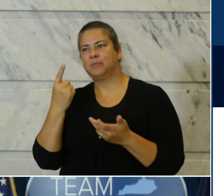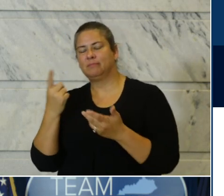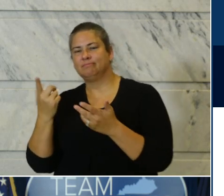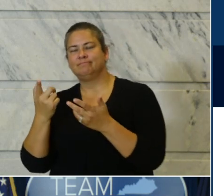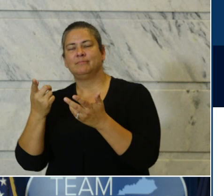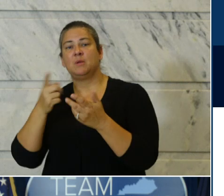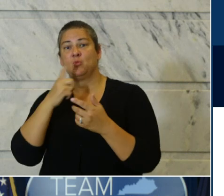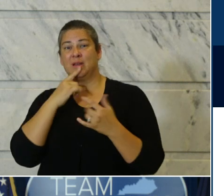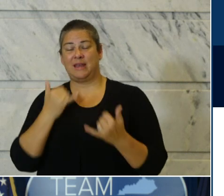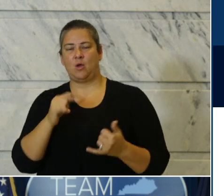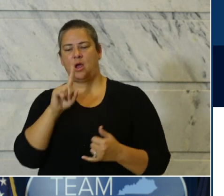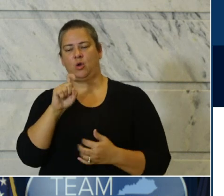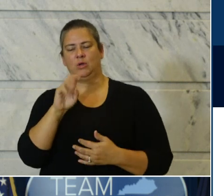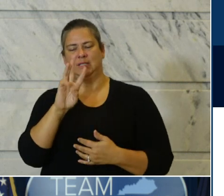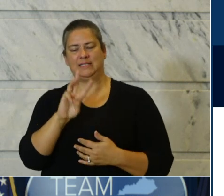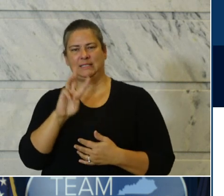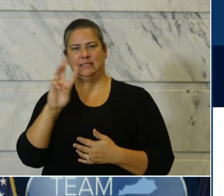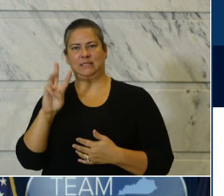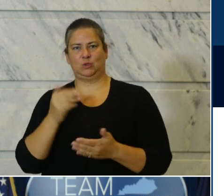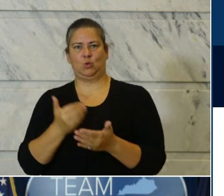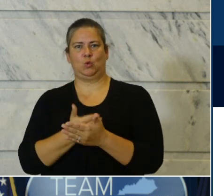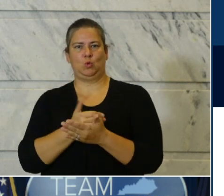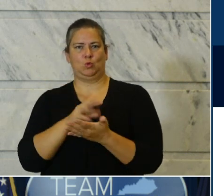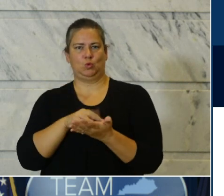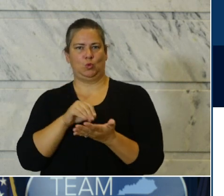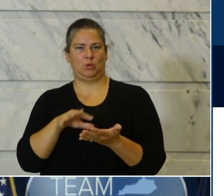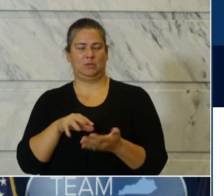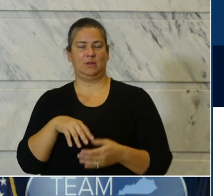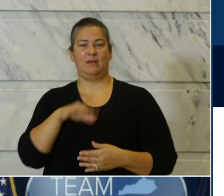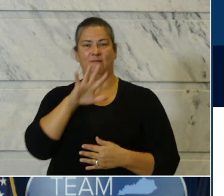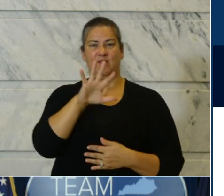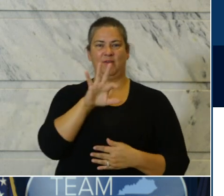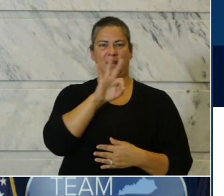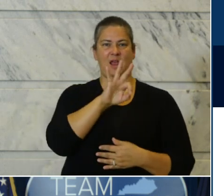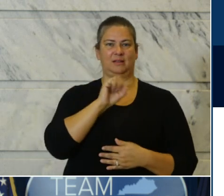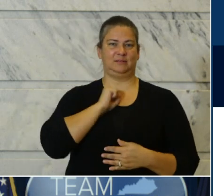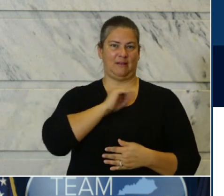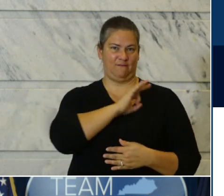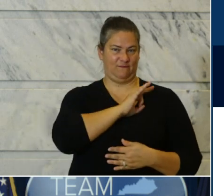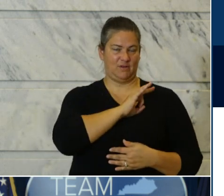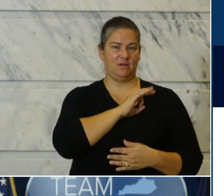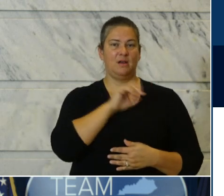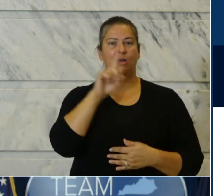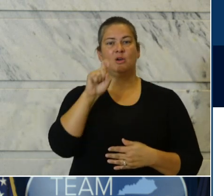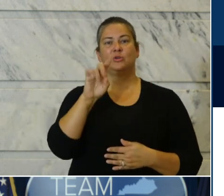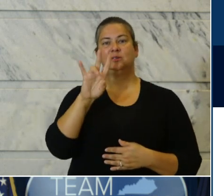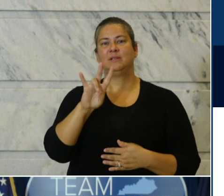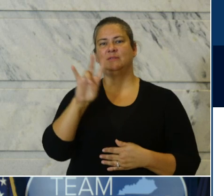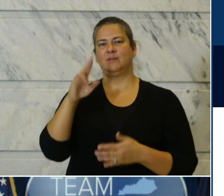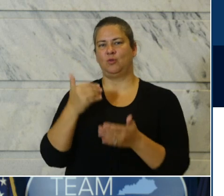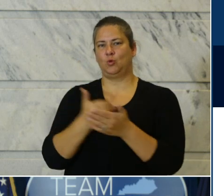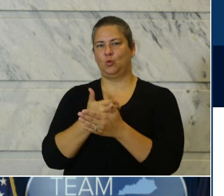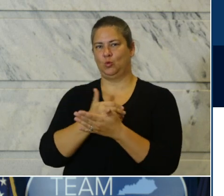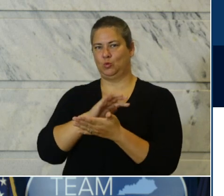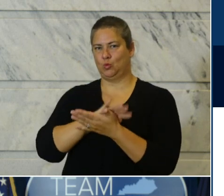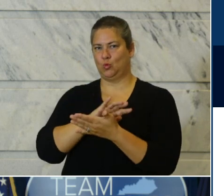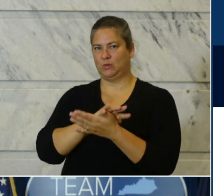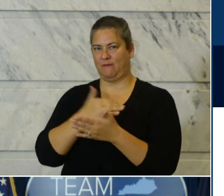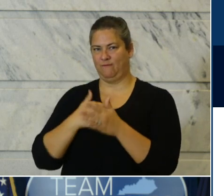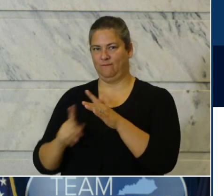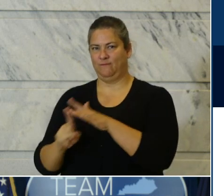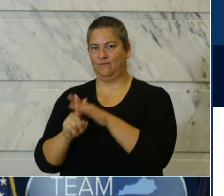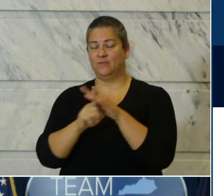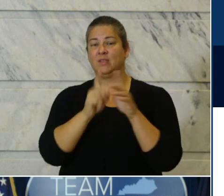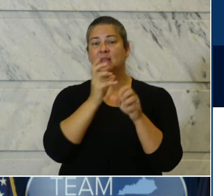166 new students, 59 new faculty or staff, 177 new schools. You can get our